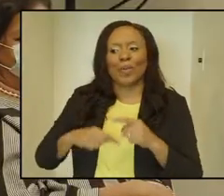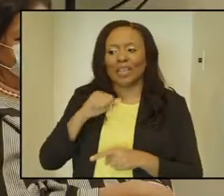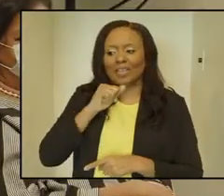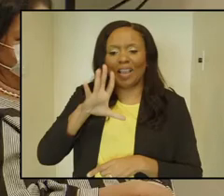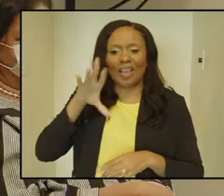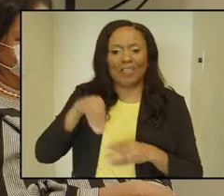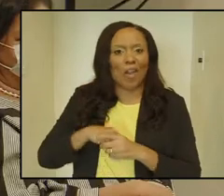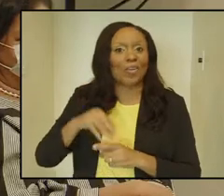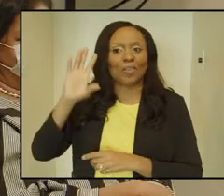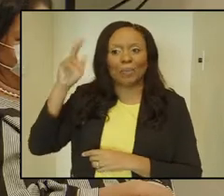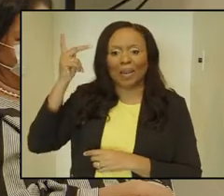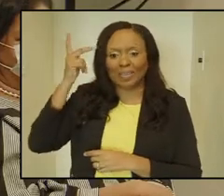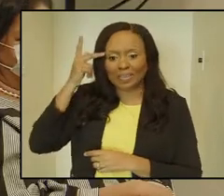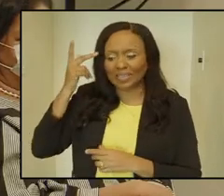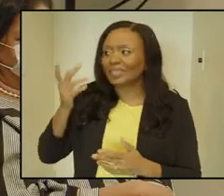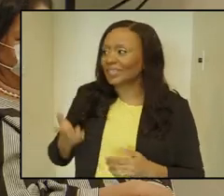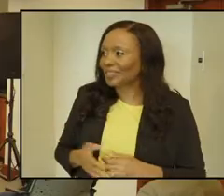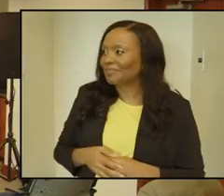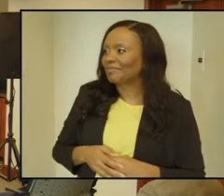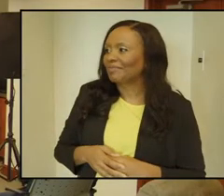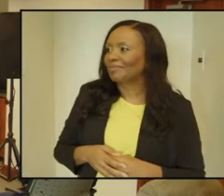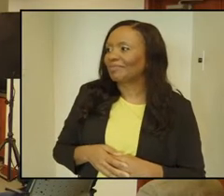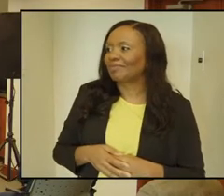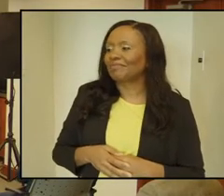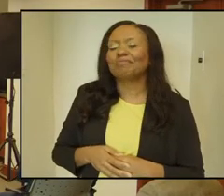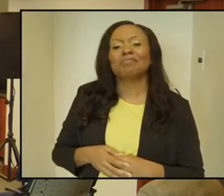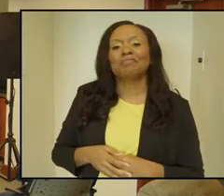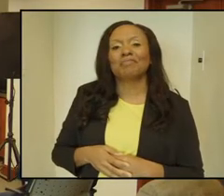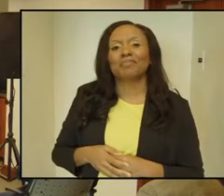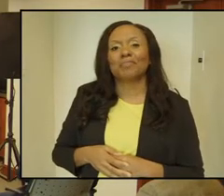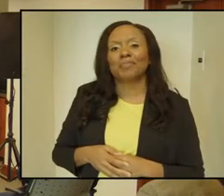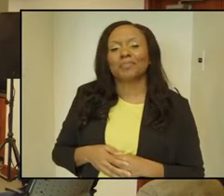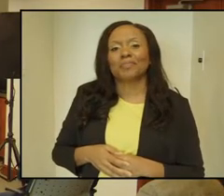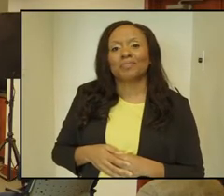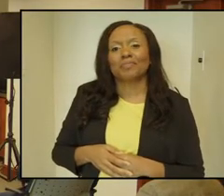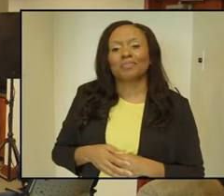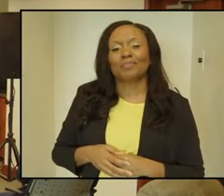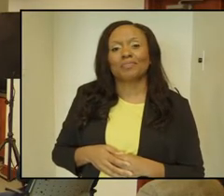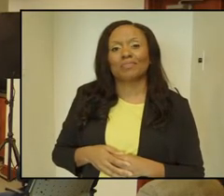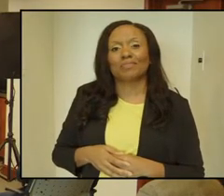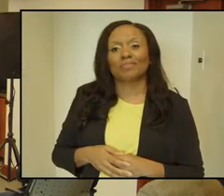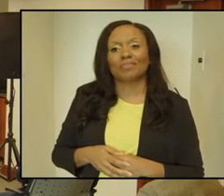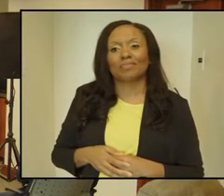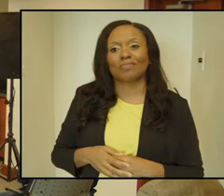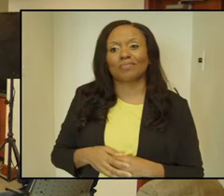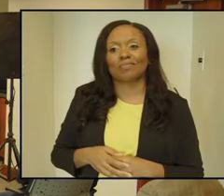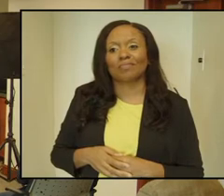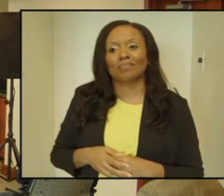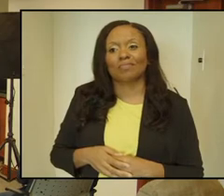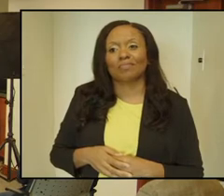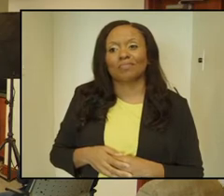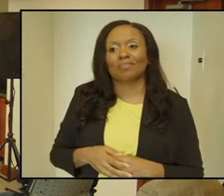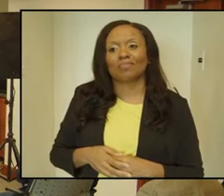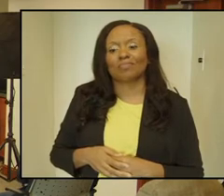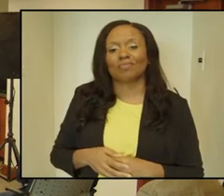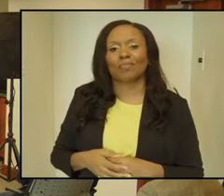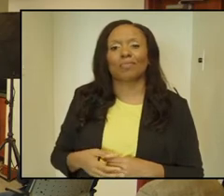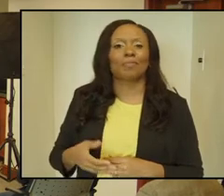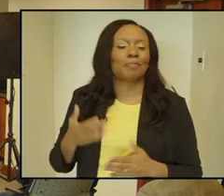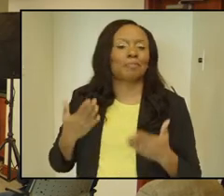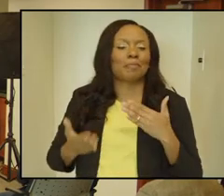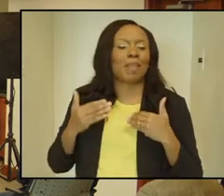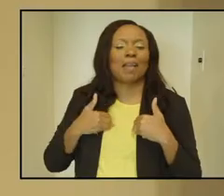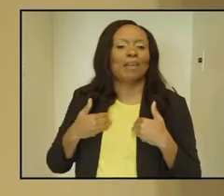especially as it relates to the Companies Act and a number of other pieces of legislation, which quite